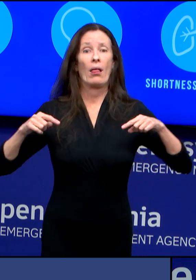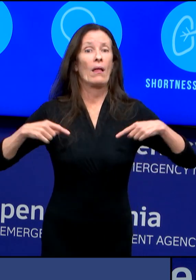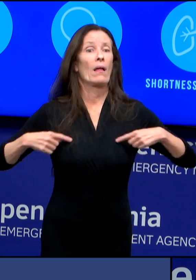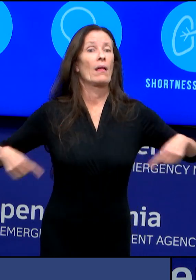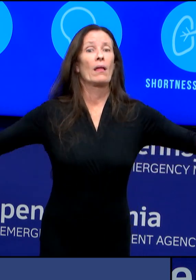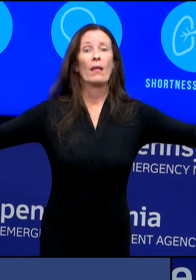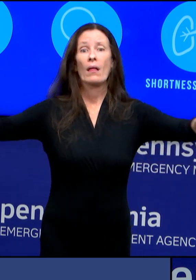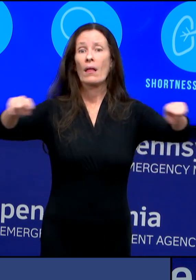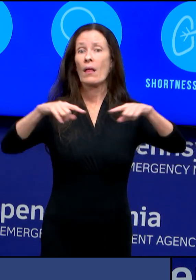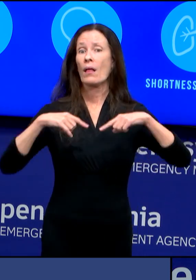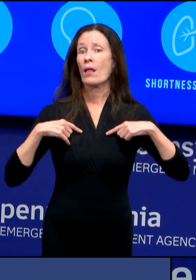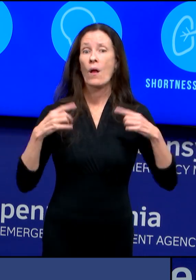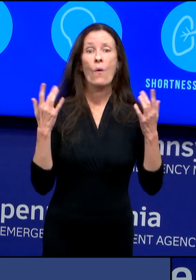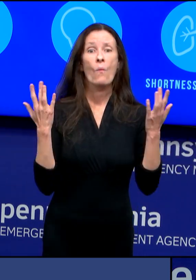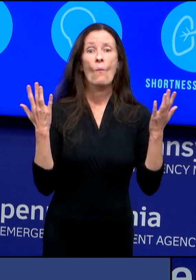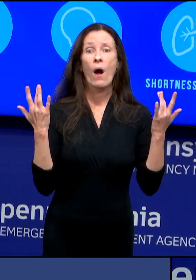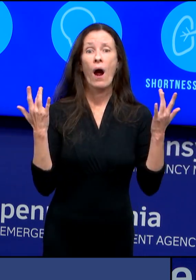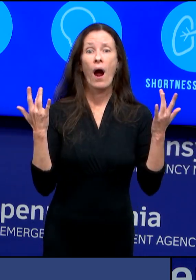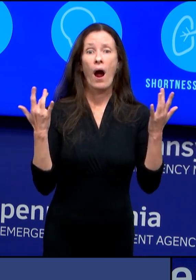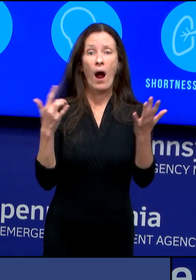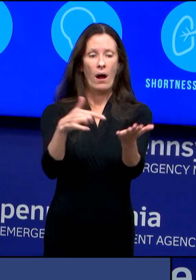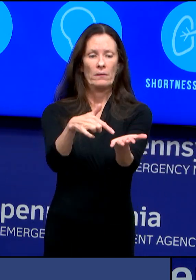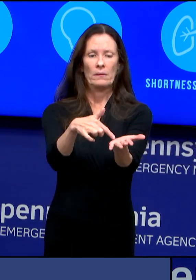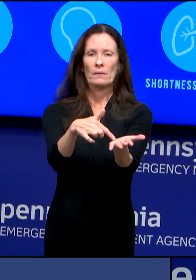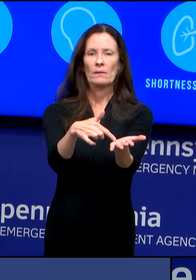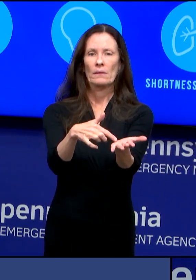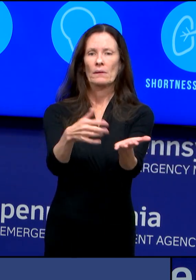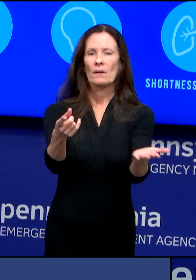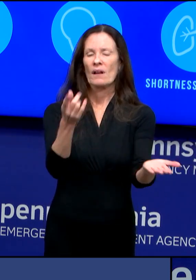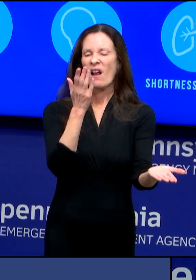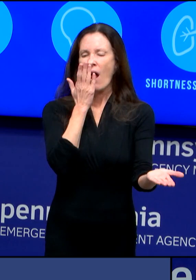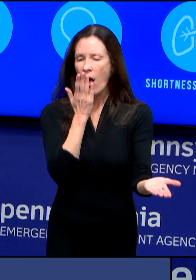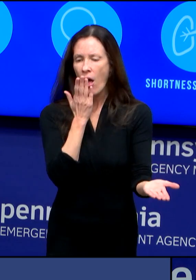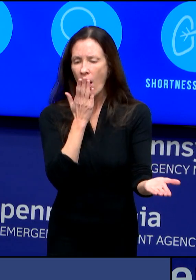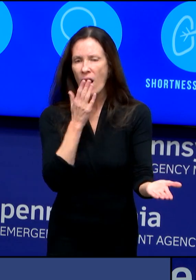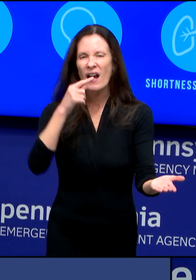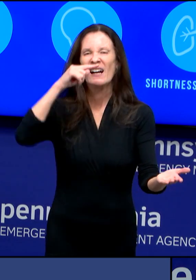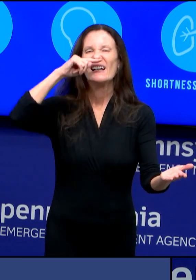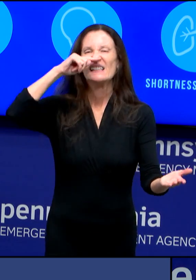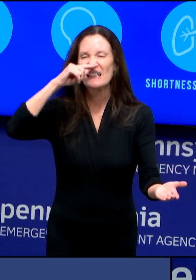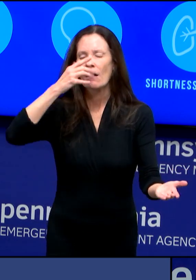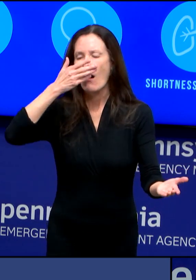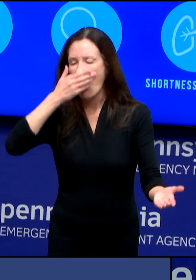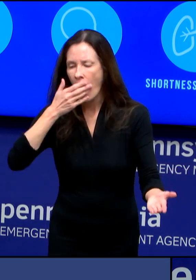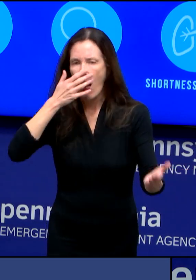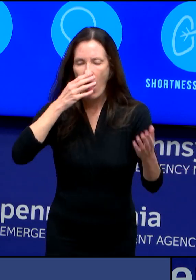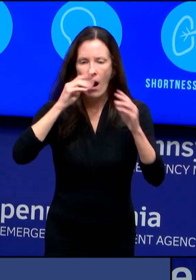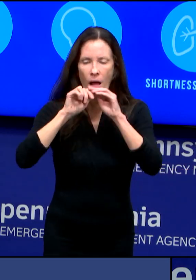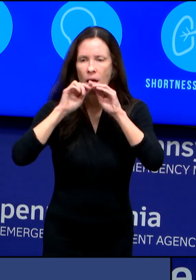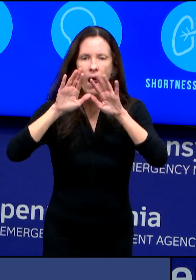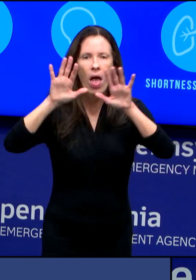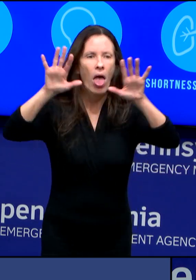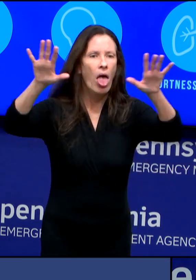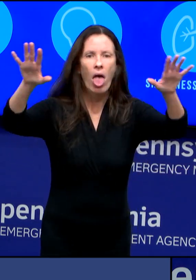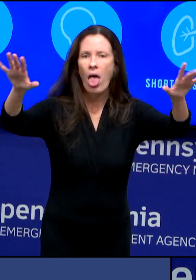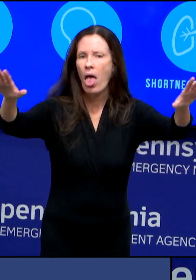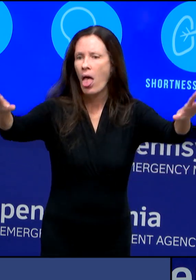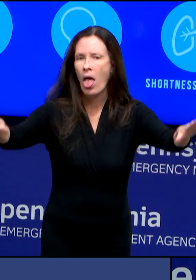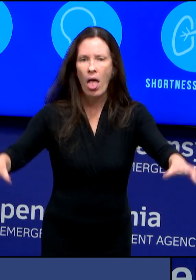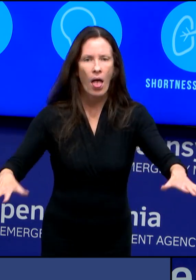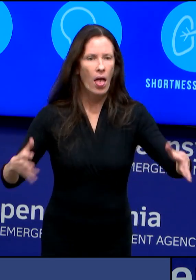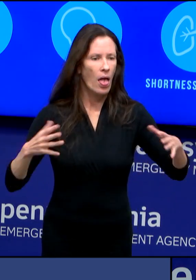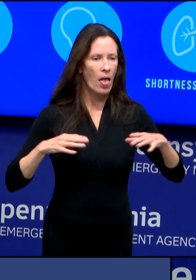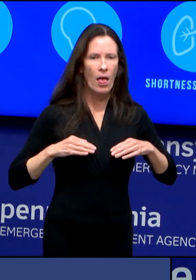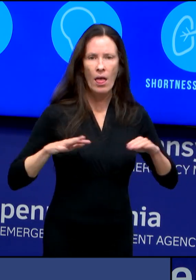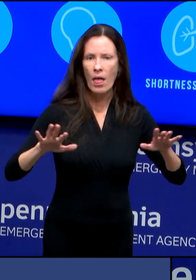someone coughs or sneezes, that produces droplets. Those droplets go into the air. They can travel approximately or up to 6